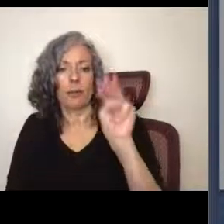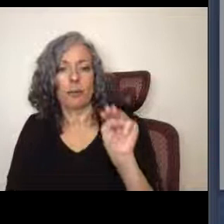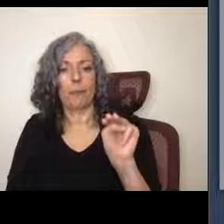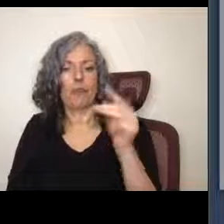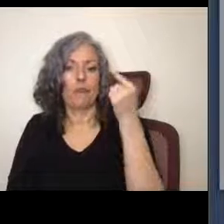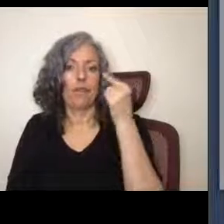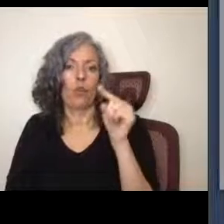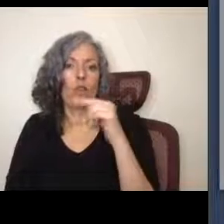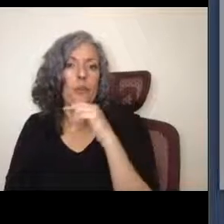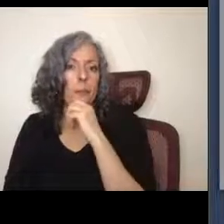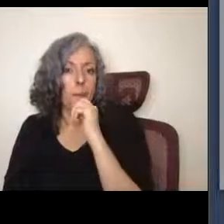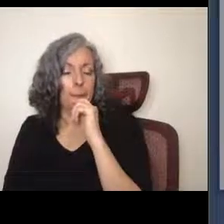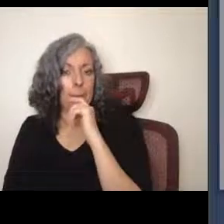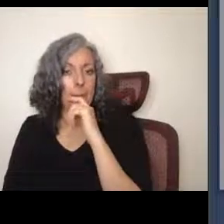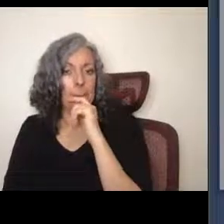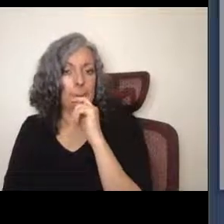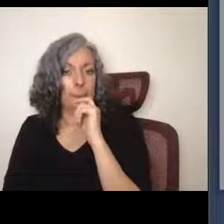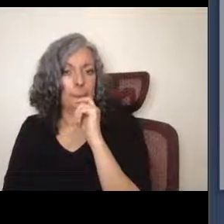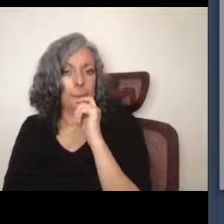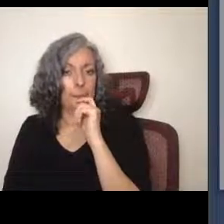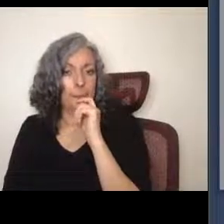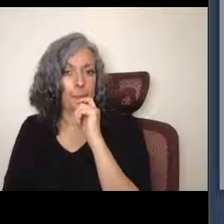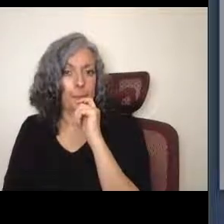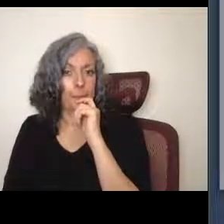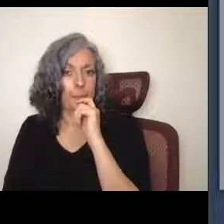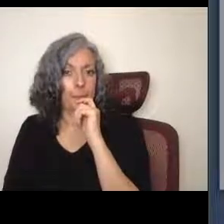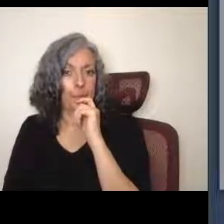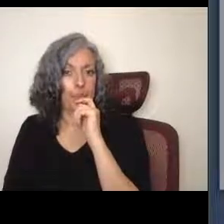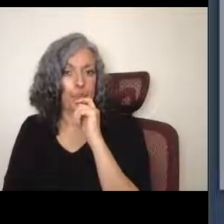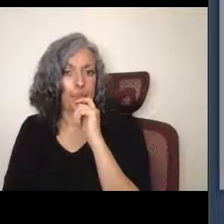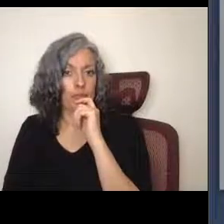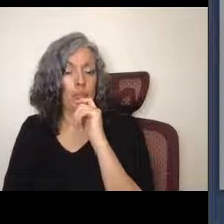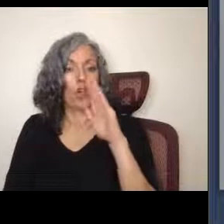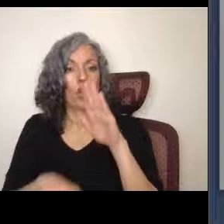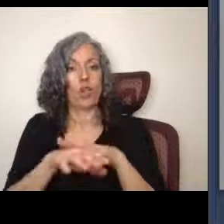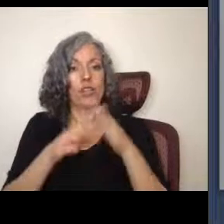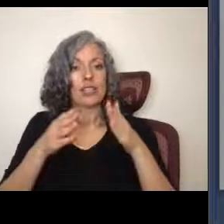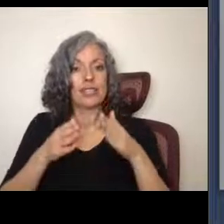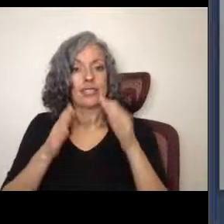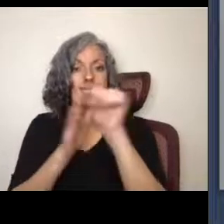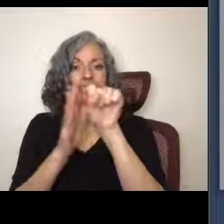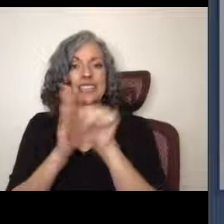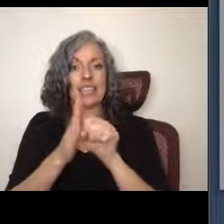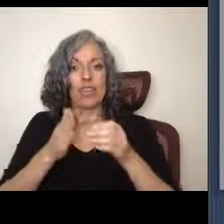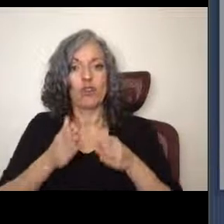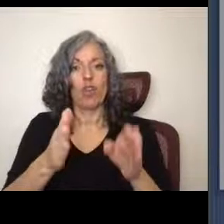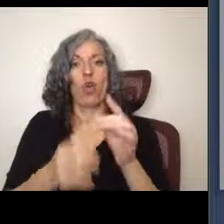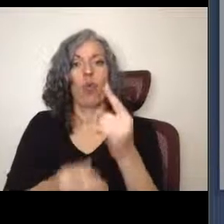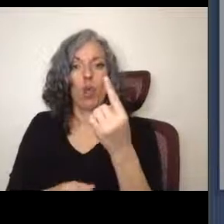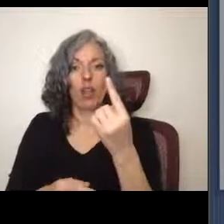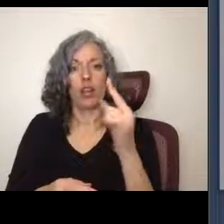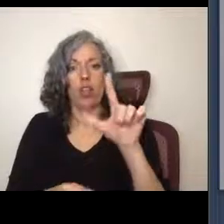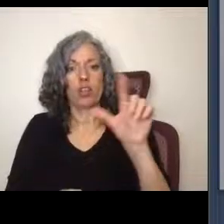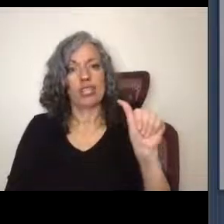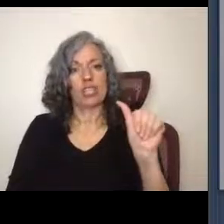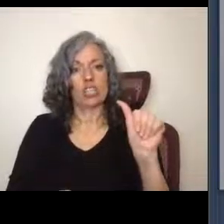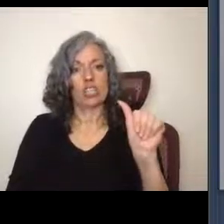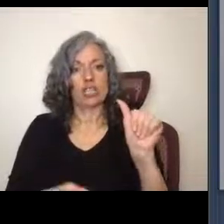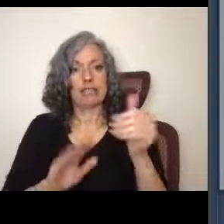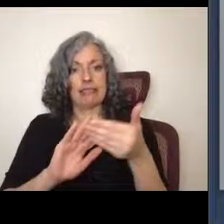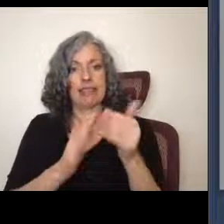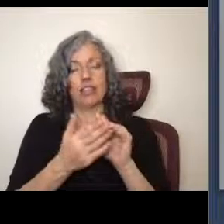for a pavement preservation project on State Route 1 in Los Angeles County, requesting a supplemental allocation